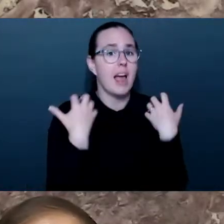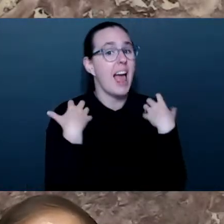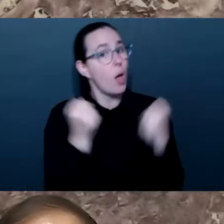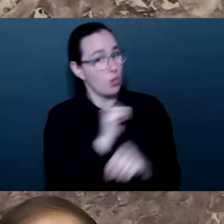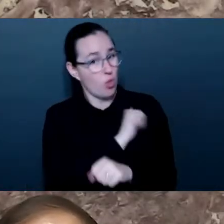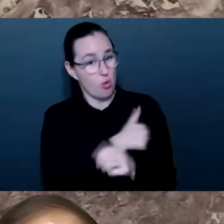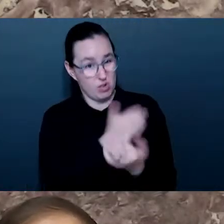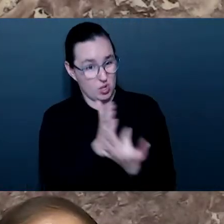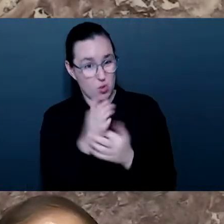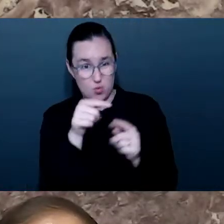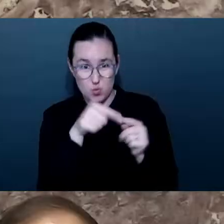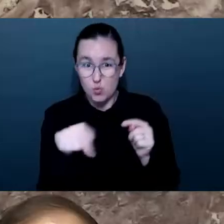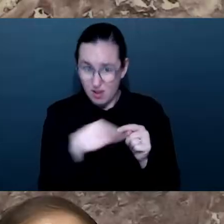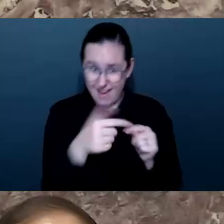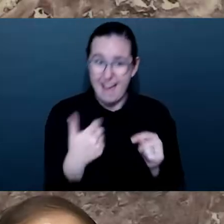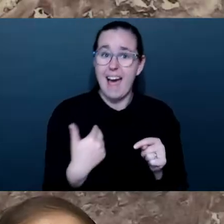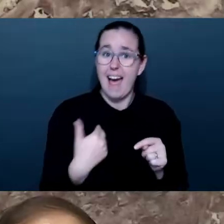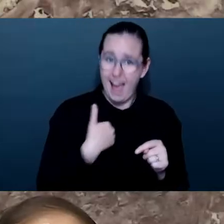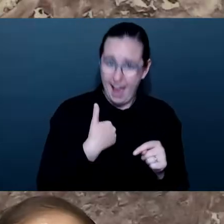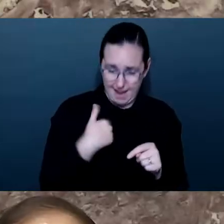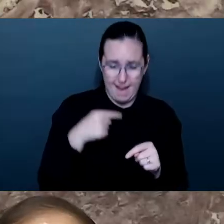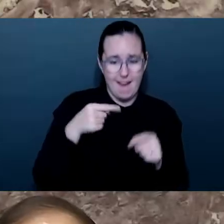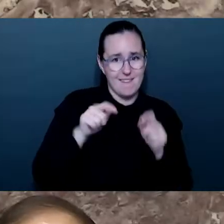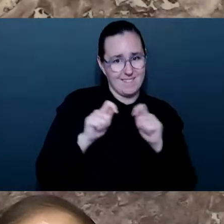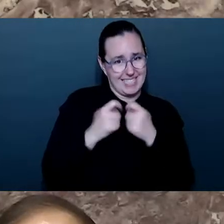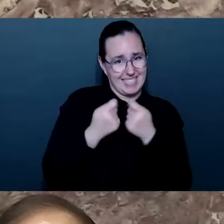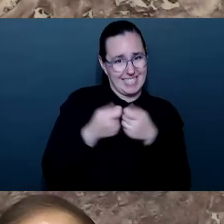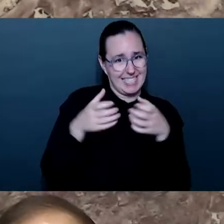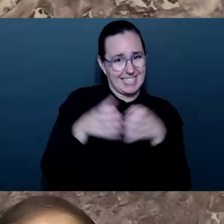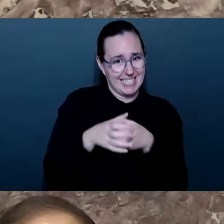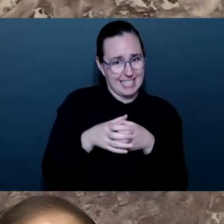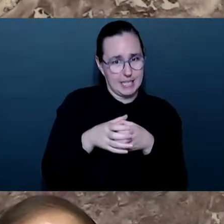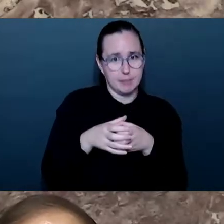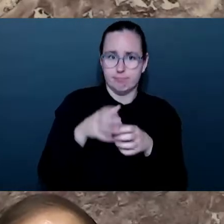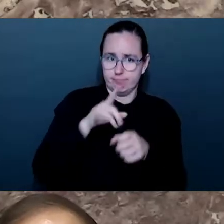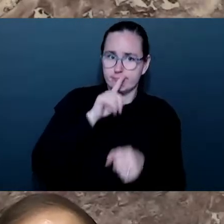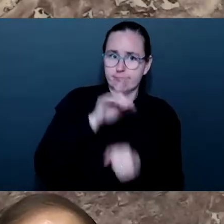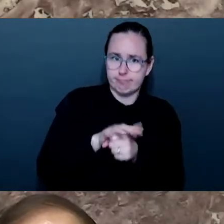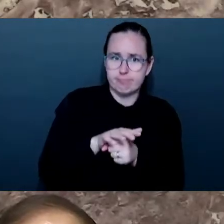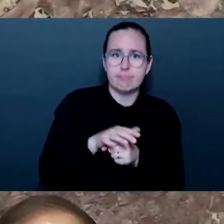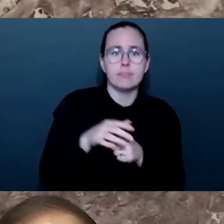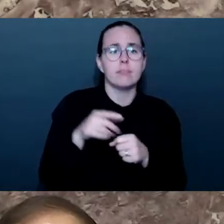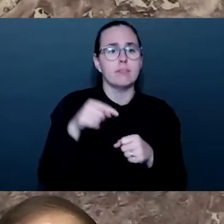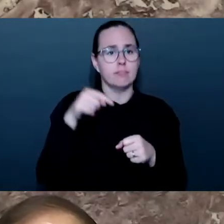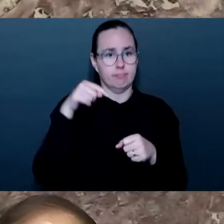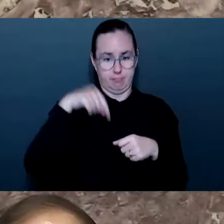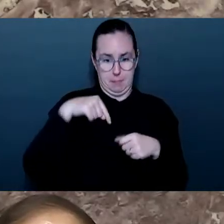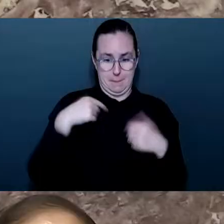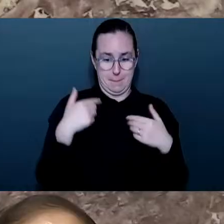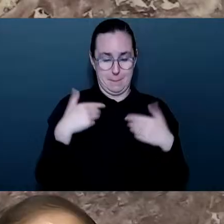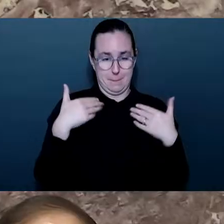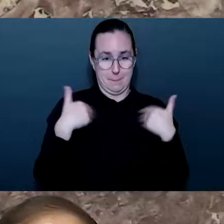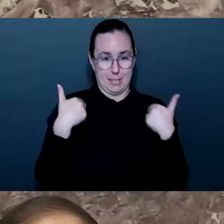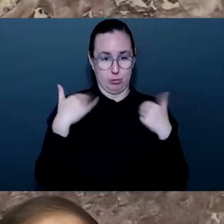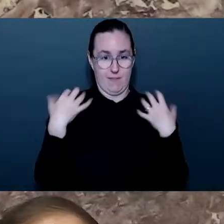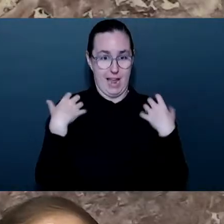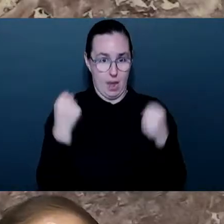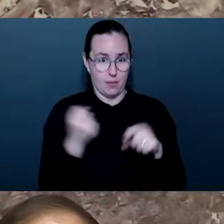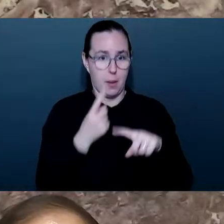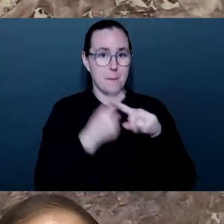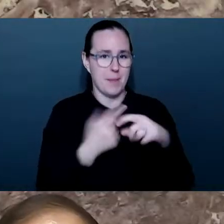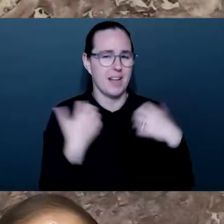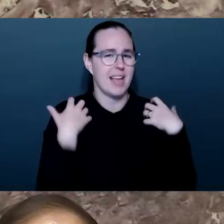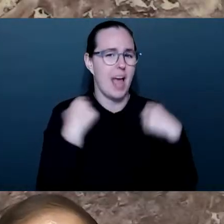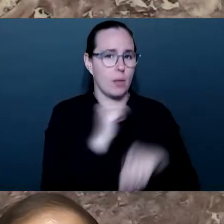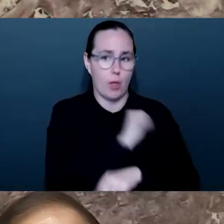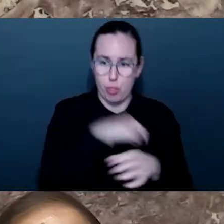authority that is working with each operator and examining the personal or particular circumstances that those operators